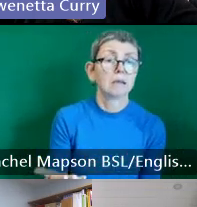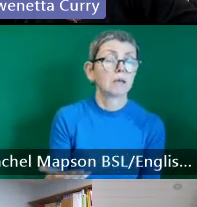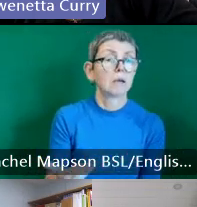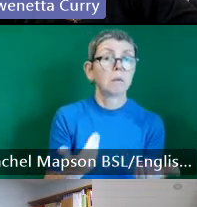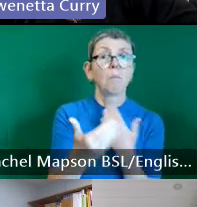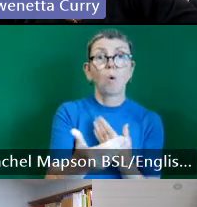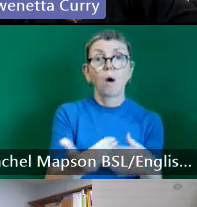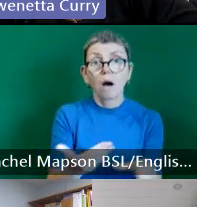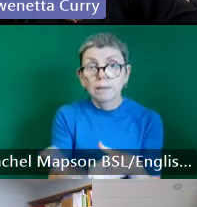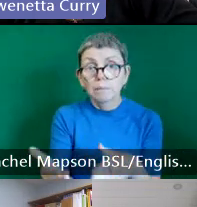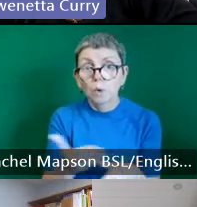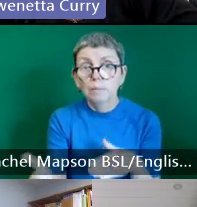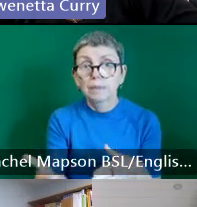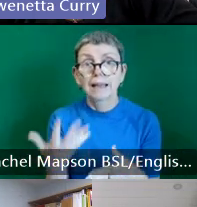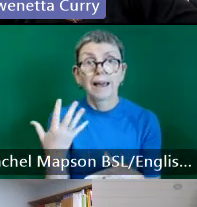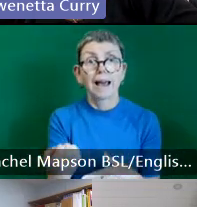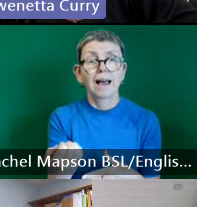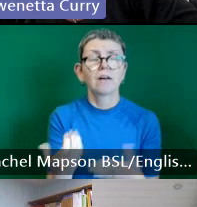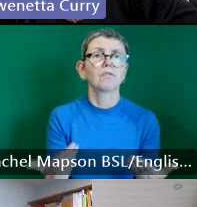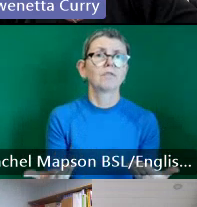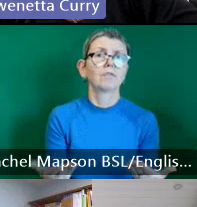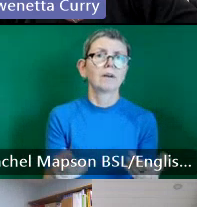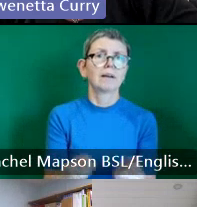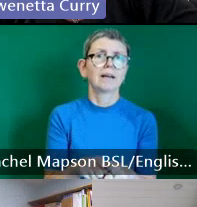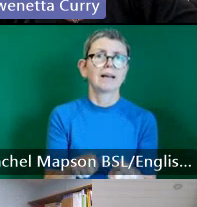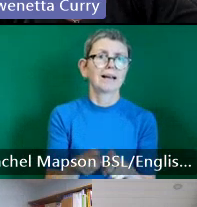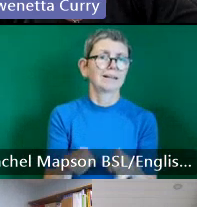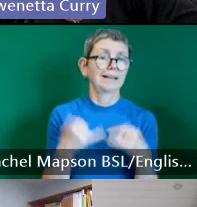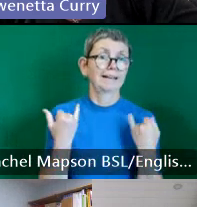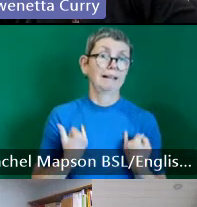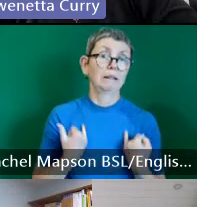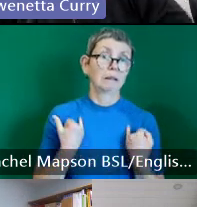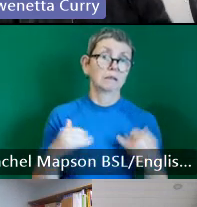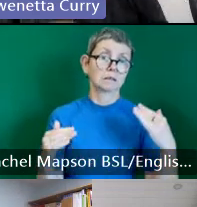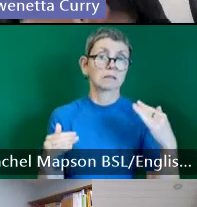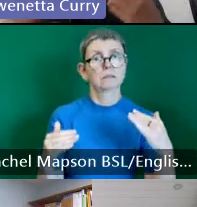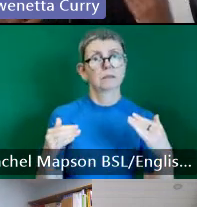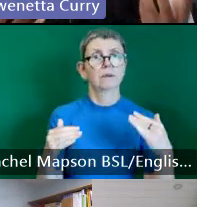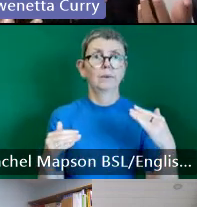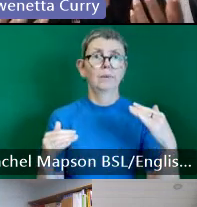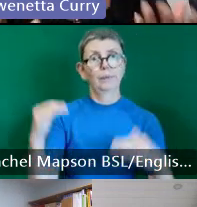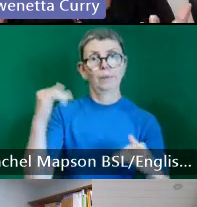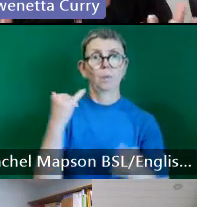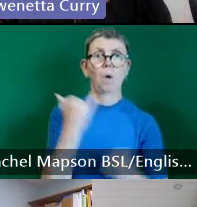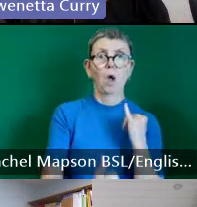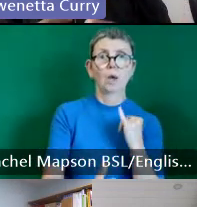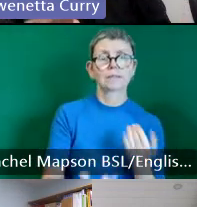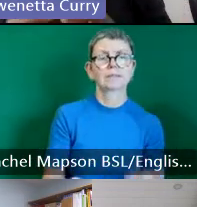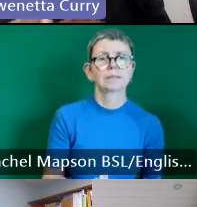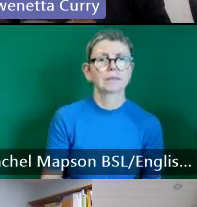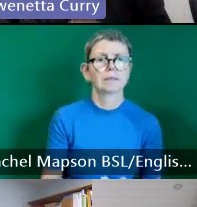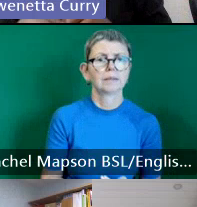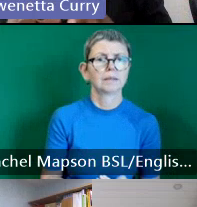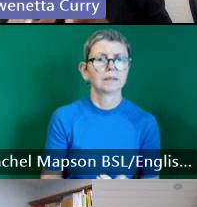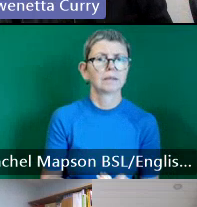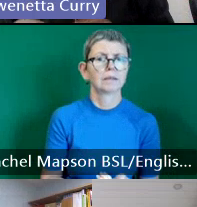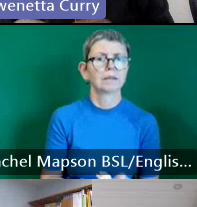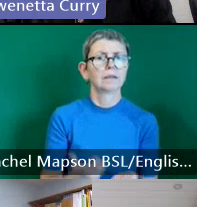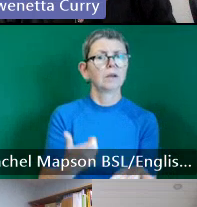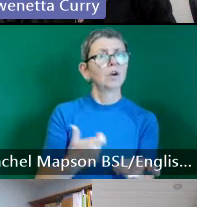unemployment, as well as disparities and illnesses. Race denotes the state of mind, a feeling or being, rather than